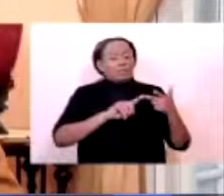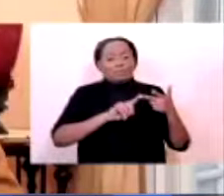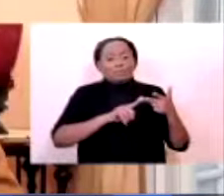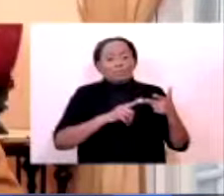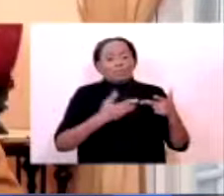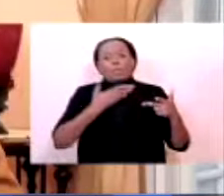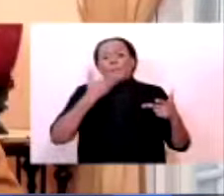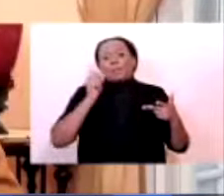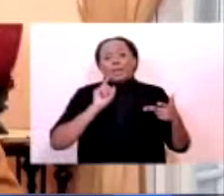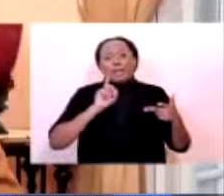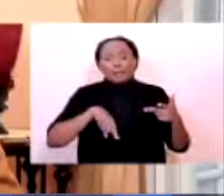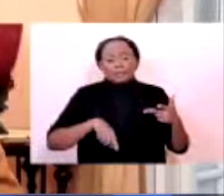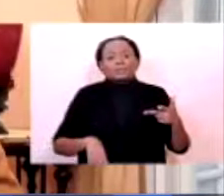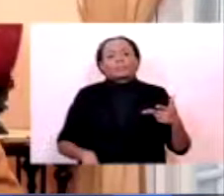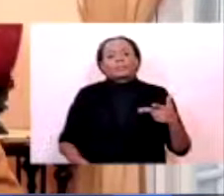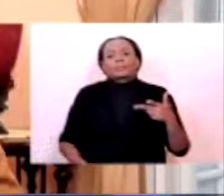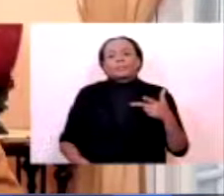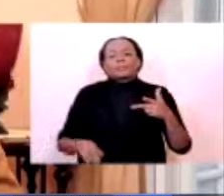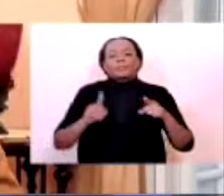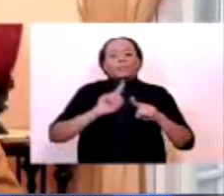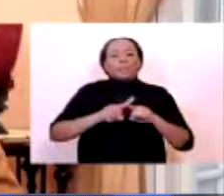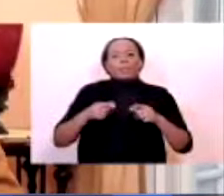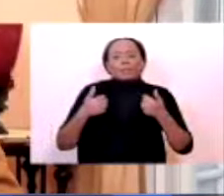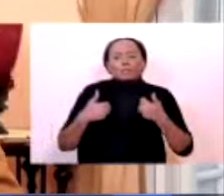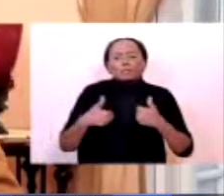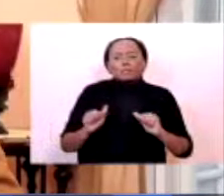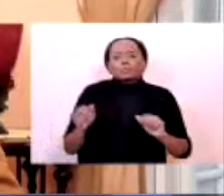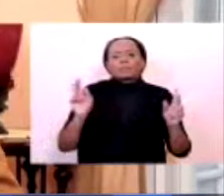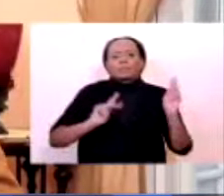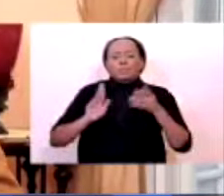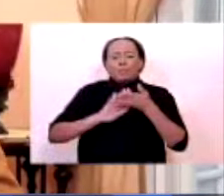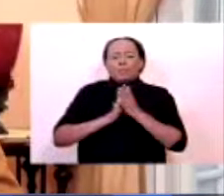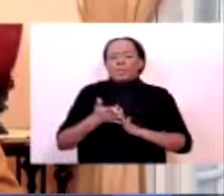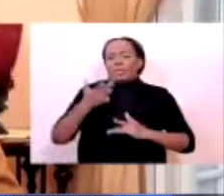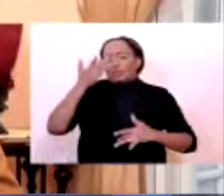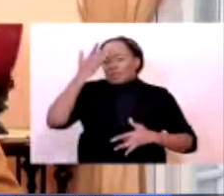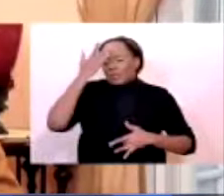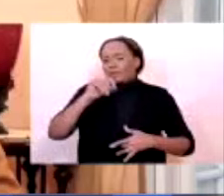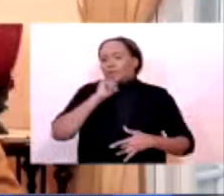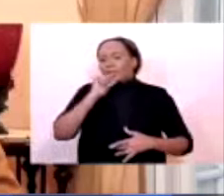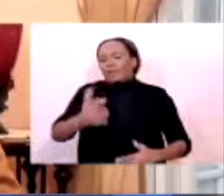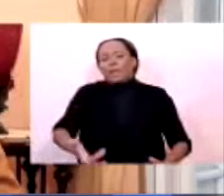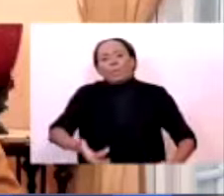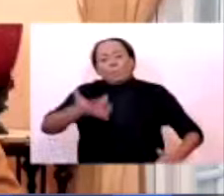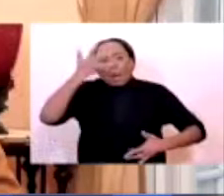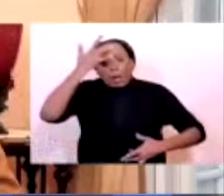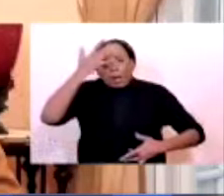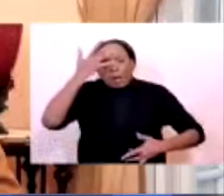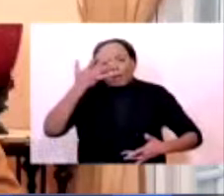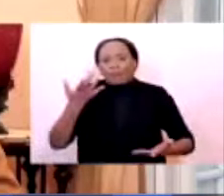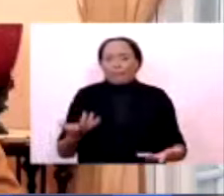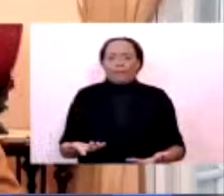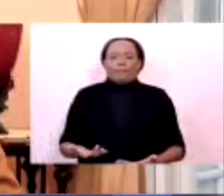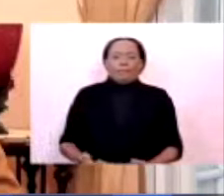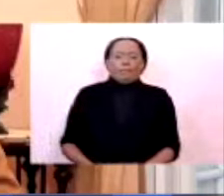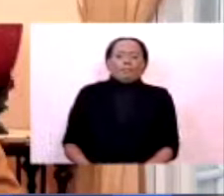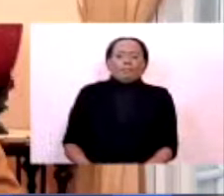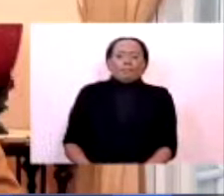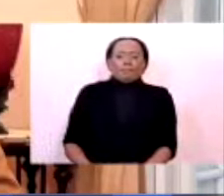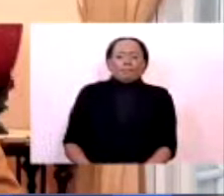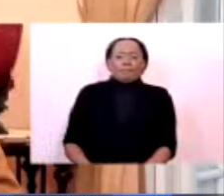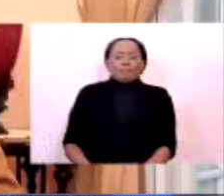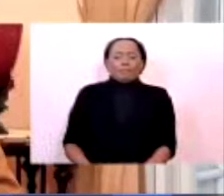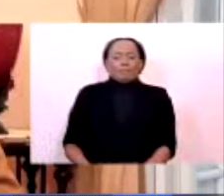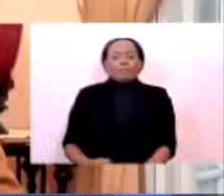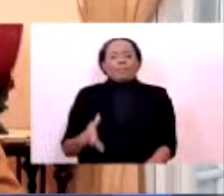first. However, co-coordinator of the National COVID-19 Vaccination Campaign, Major David Clark, told Barbados Today some people have been turning